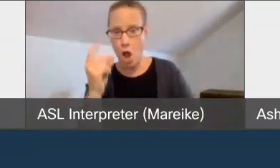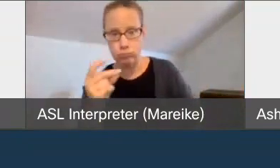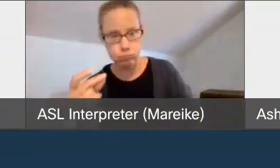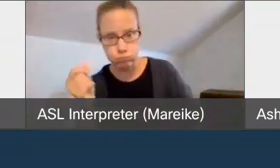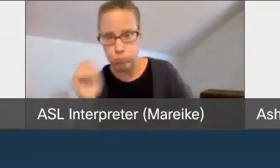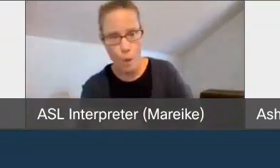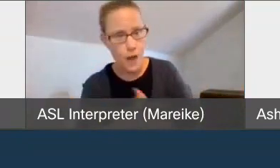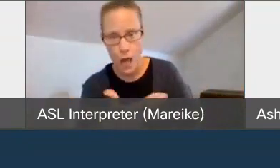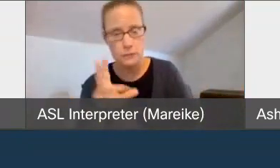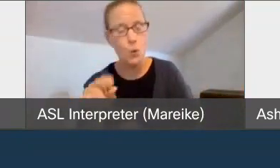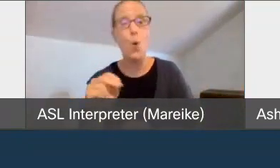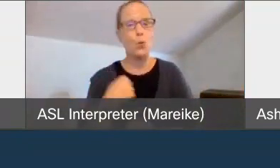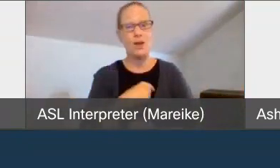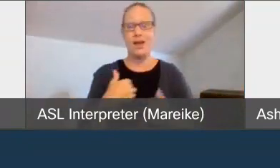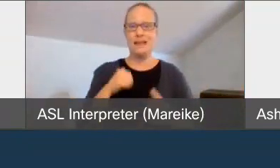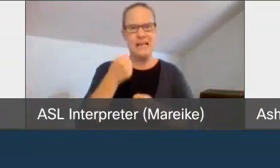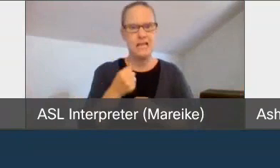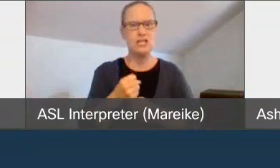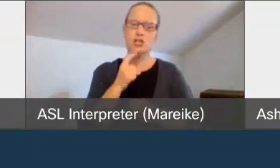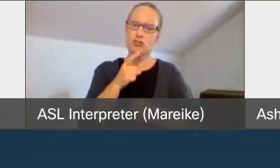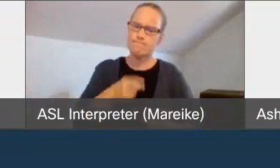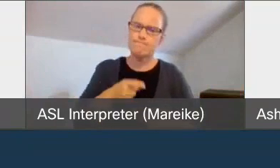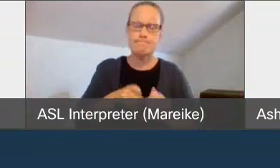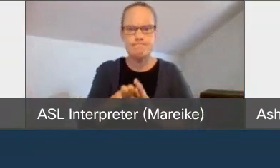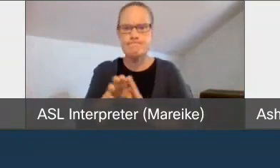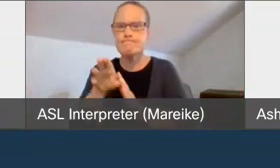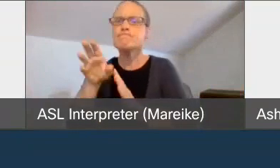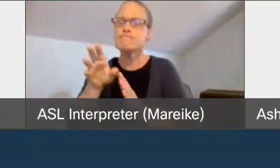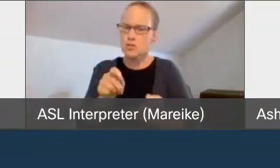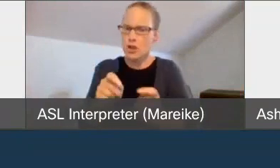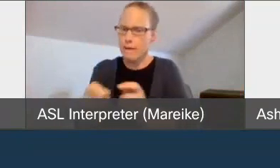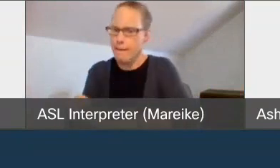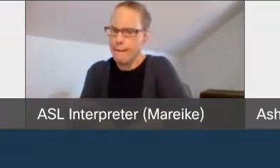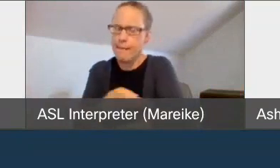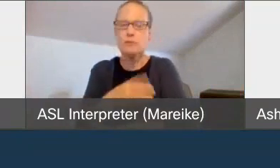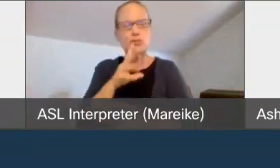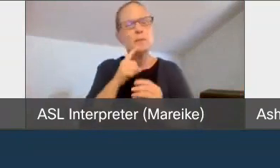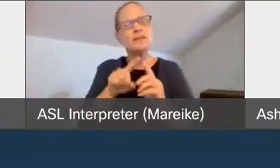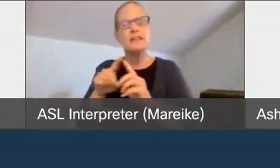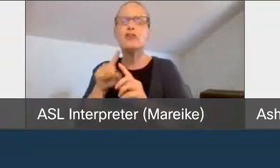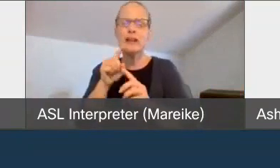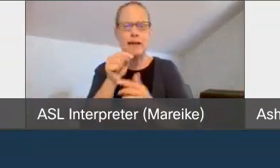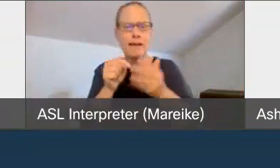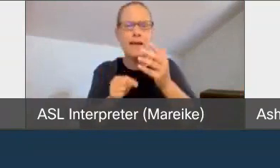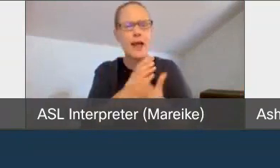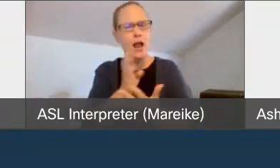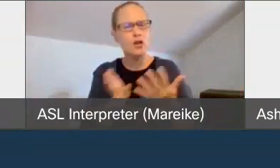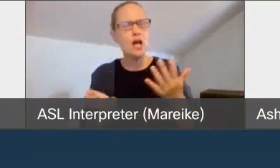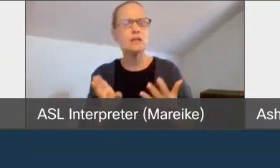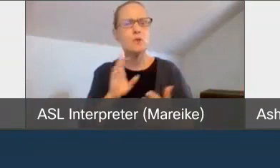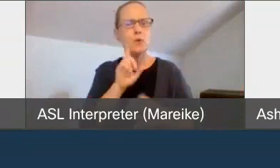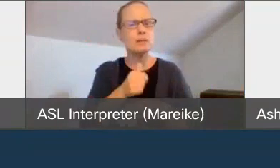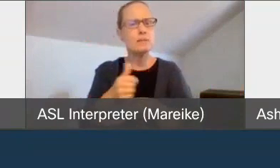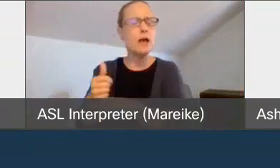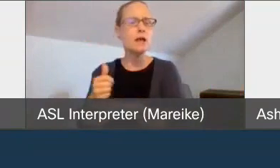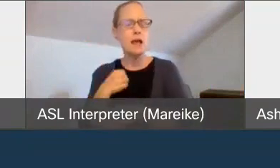of change, and we'll talk a little bit about those different areas that we implemented and where we are now. Really looking at